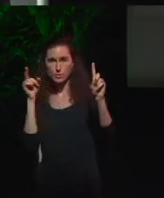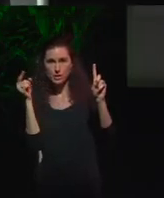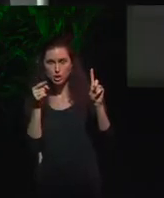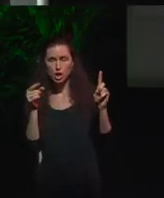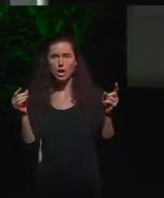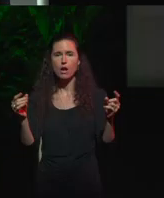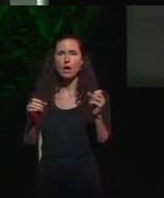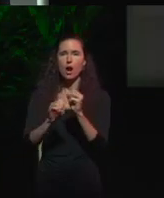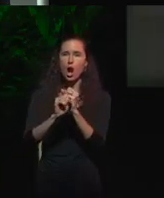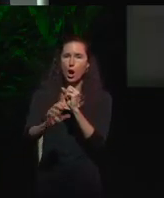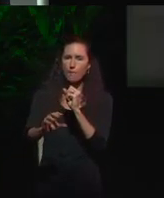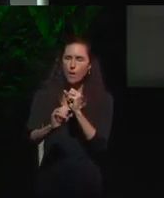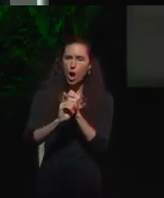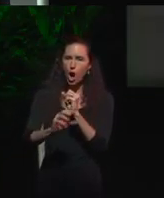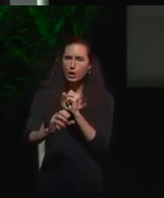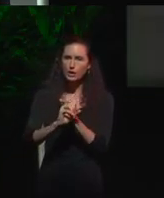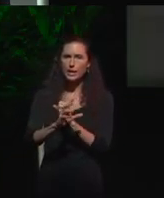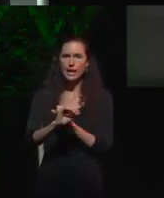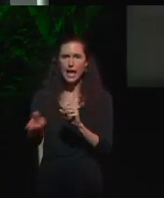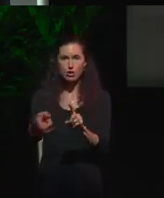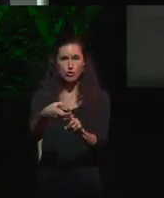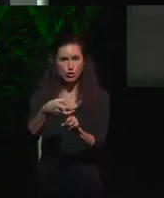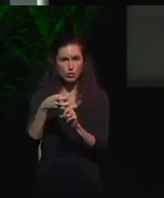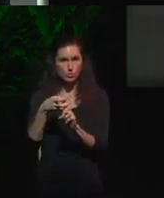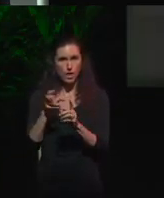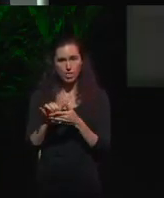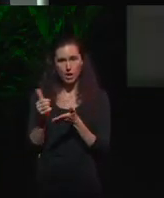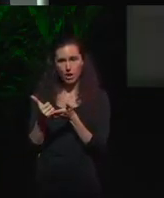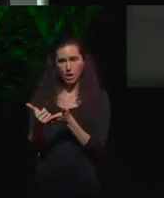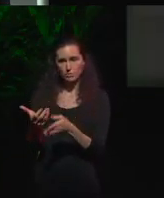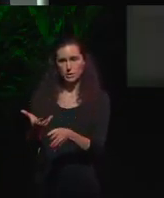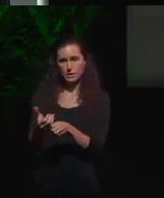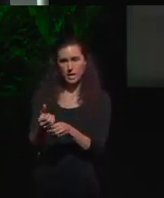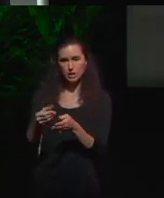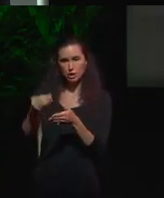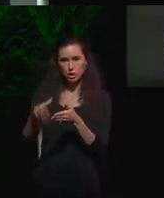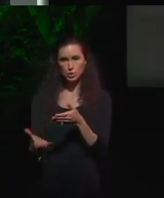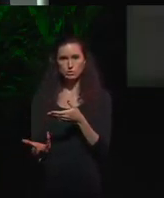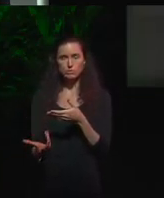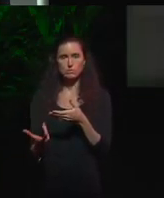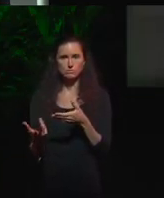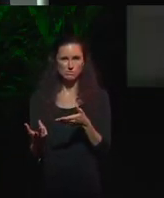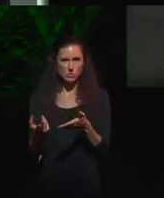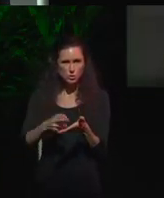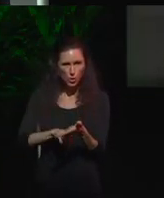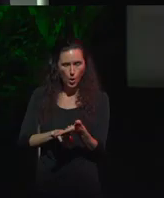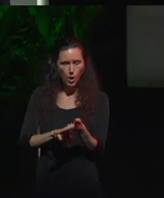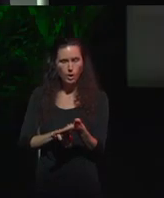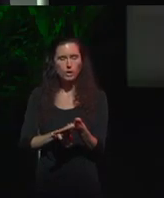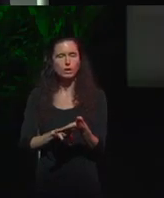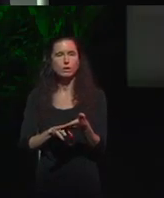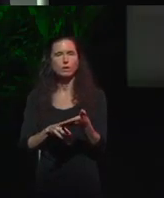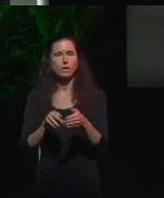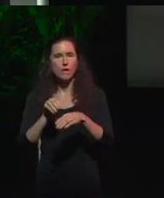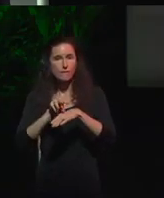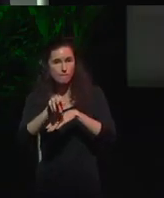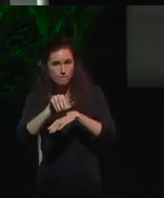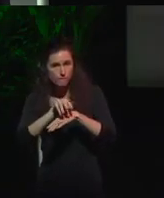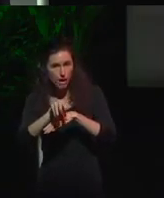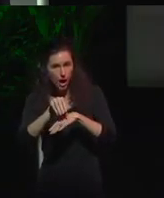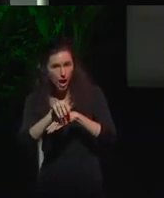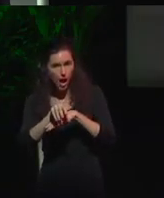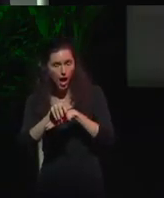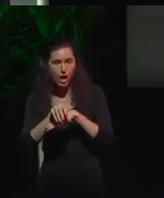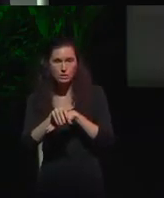marketing and recruitment bring students in who are then enrolled, advised. They